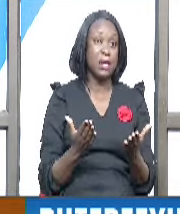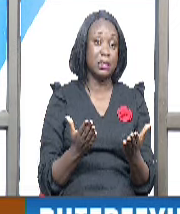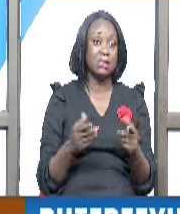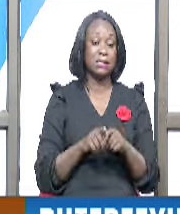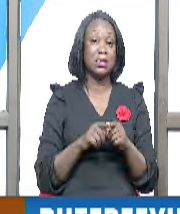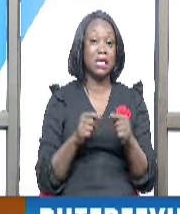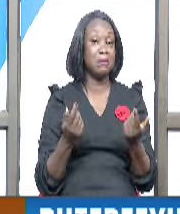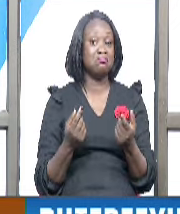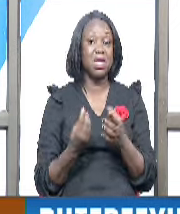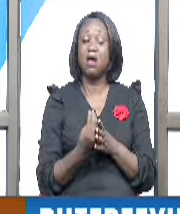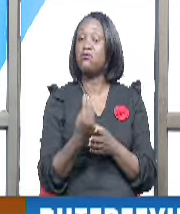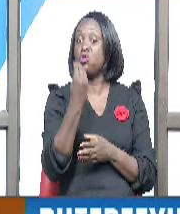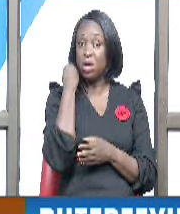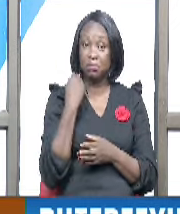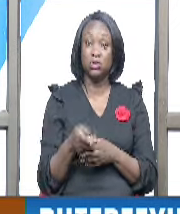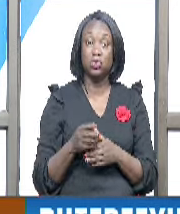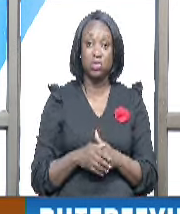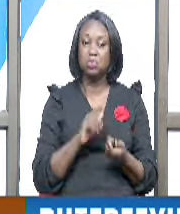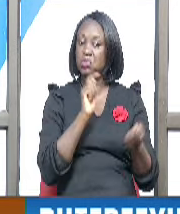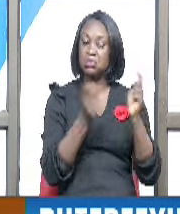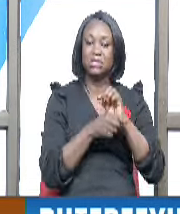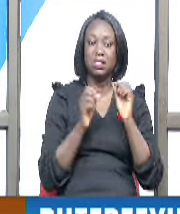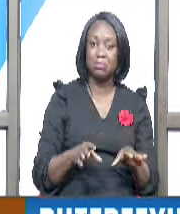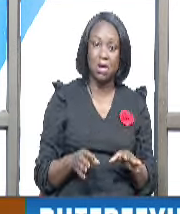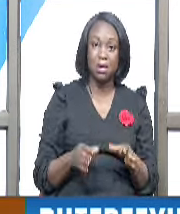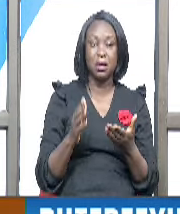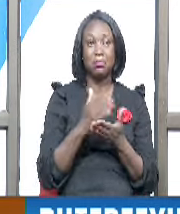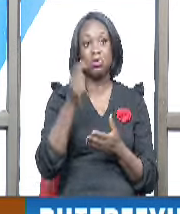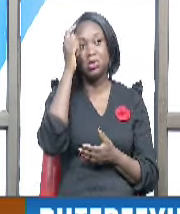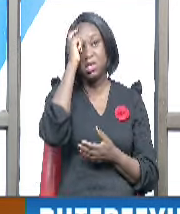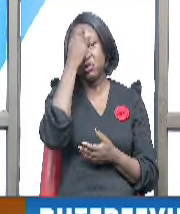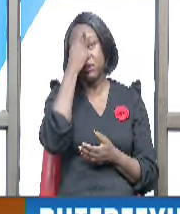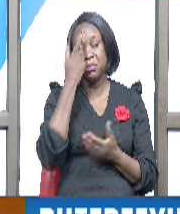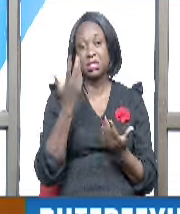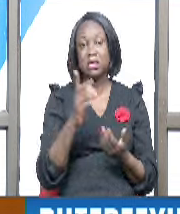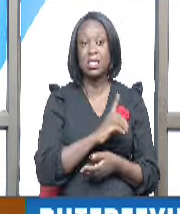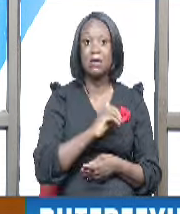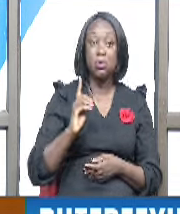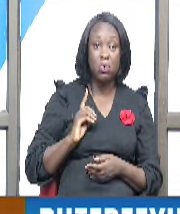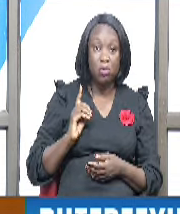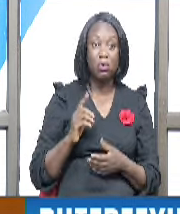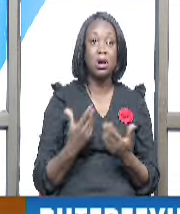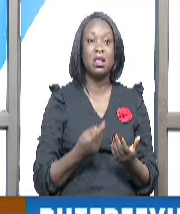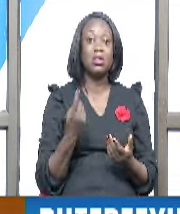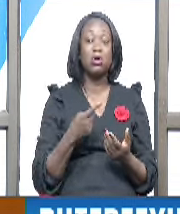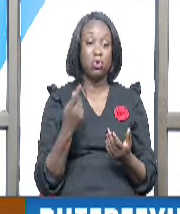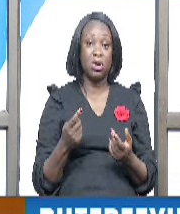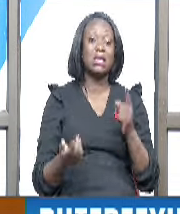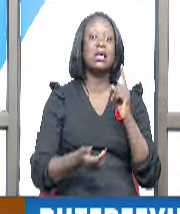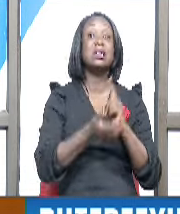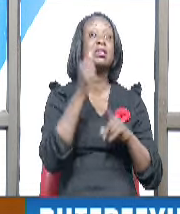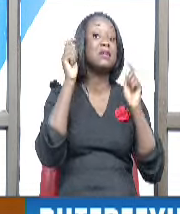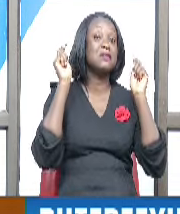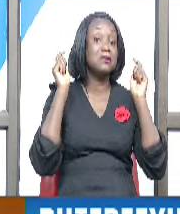anti-corruption. I don't think that is going to change, because a government, a democracy, can only thrive and survive